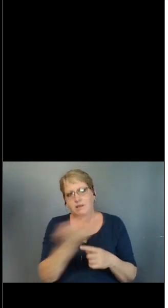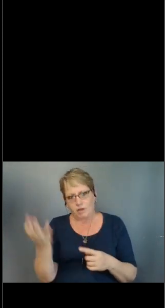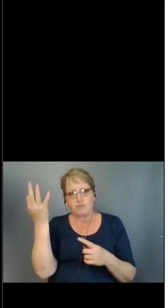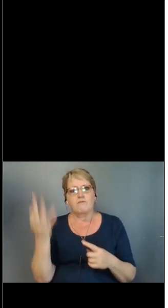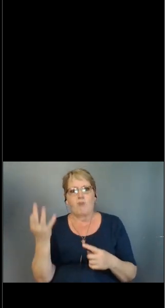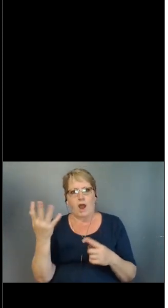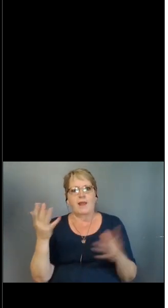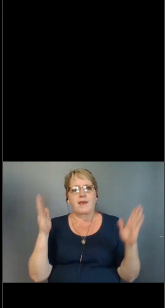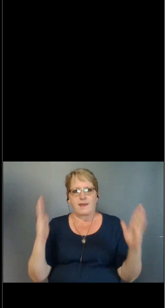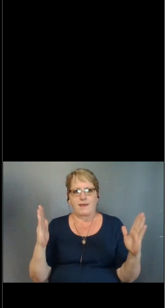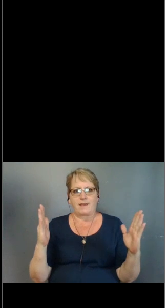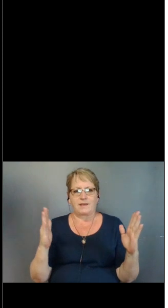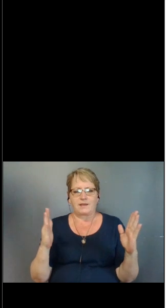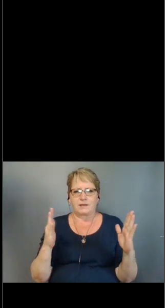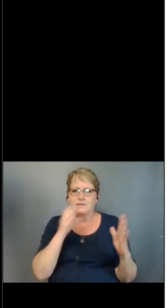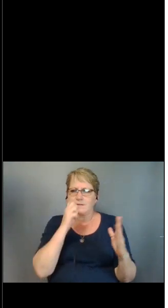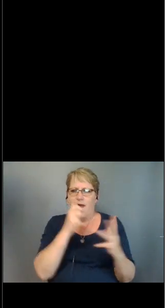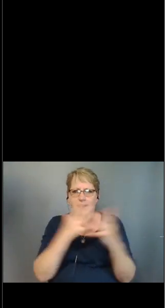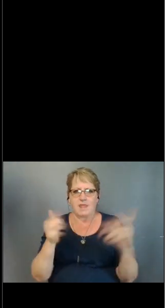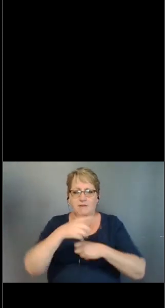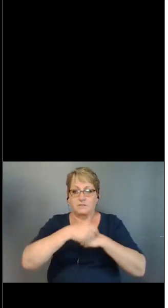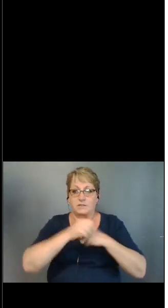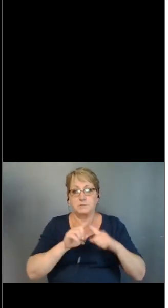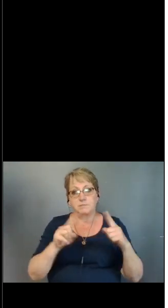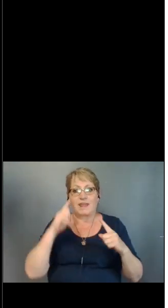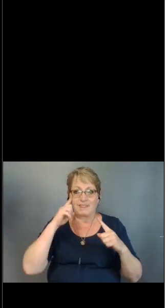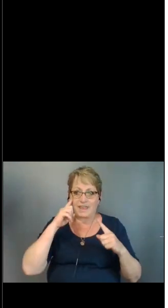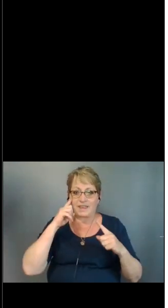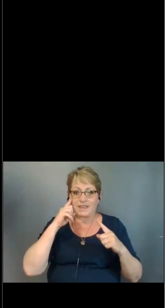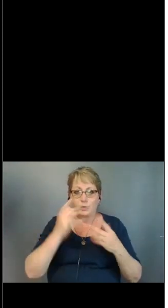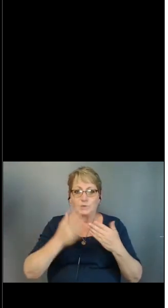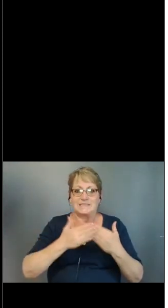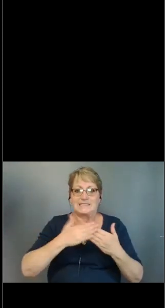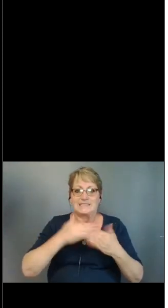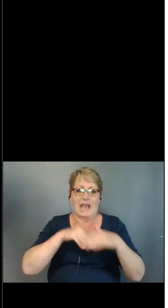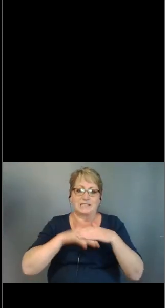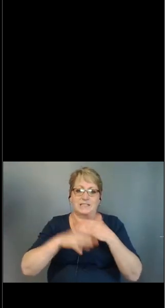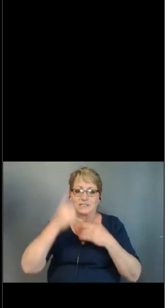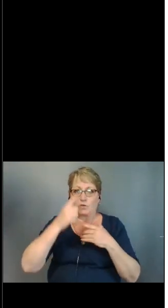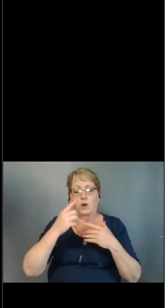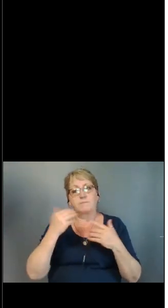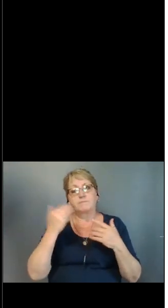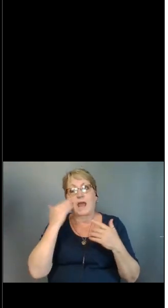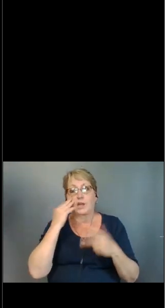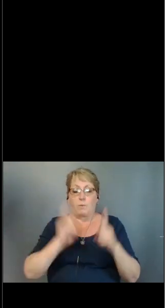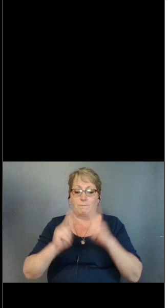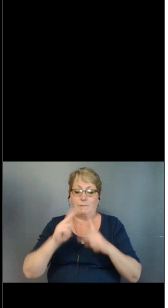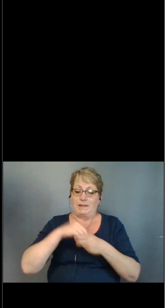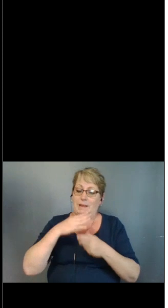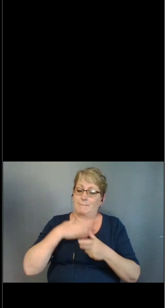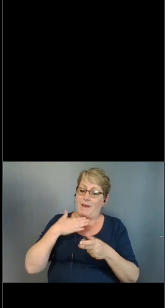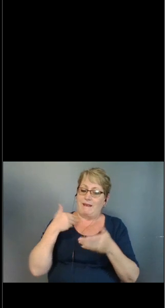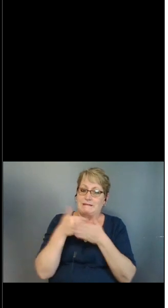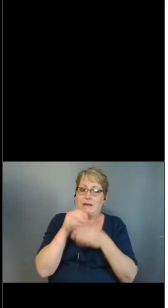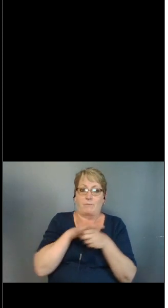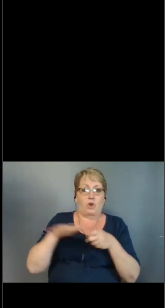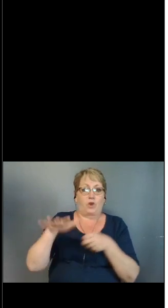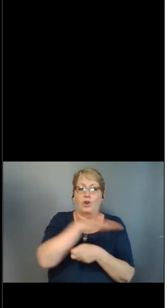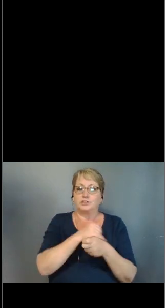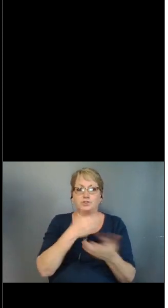sparse times, but I think it was easy access for, I know, people in my neighborhood to get to those